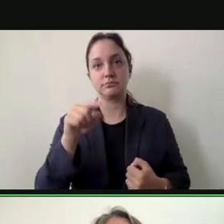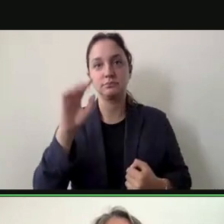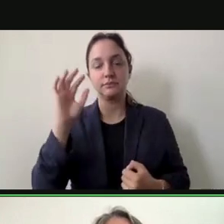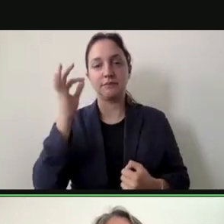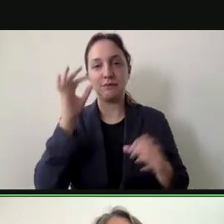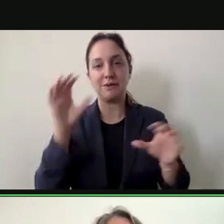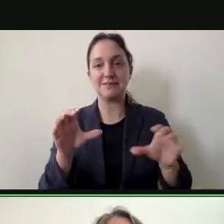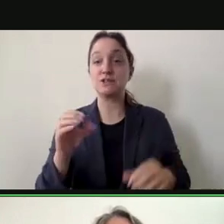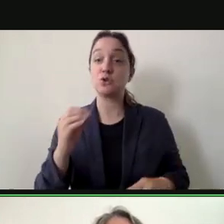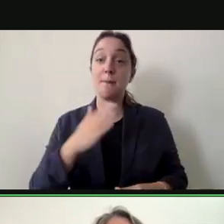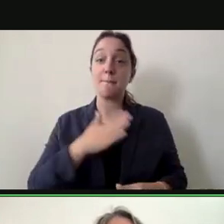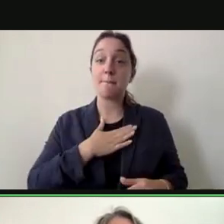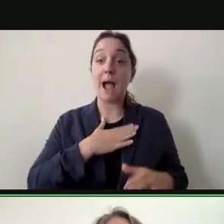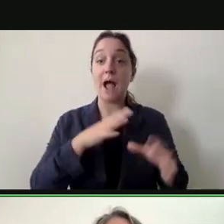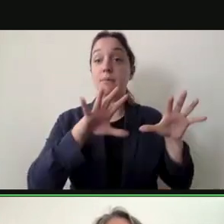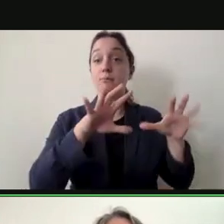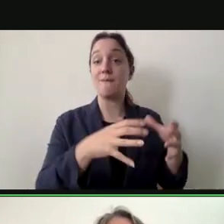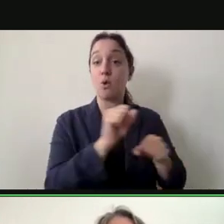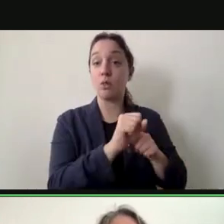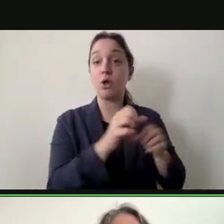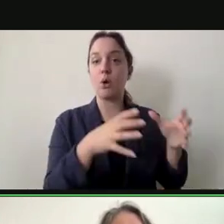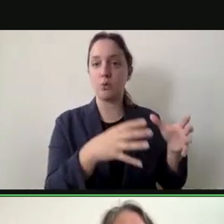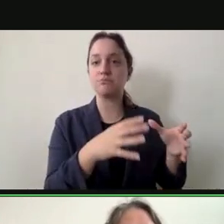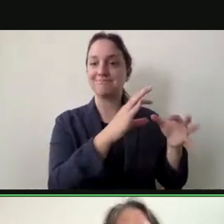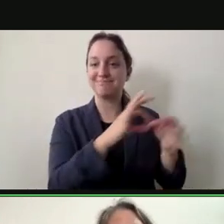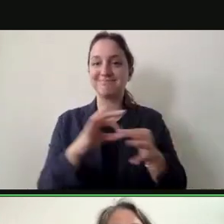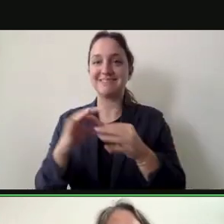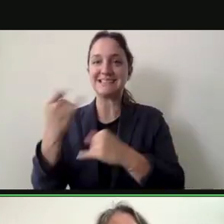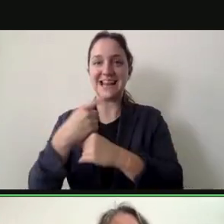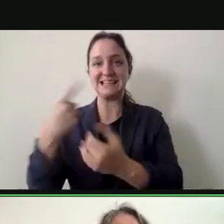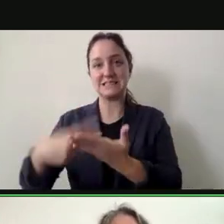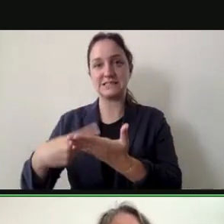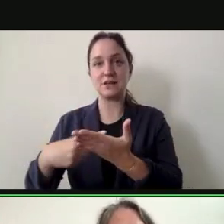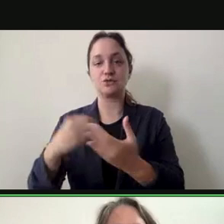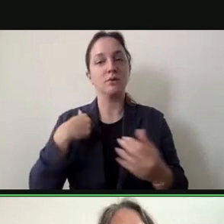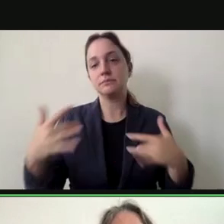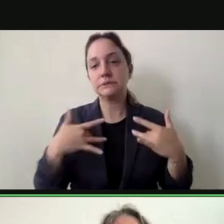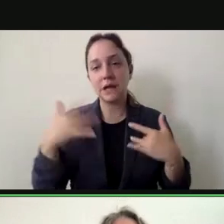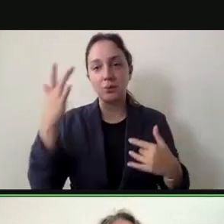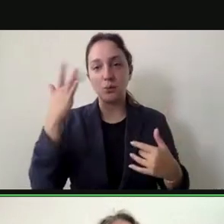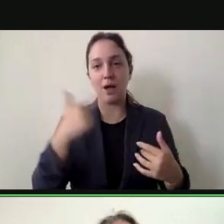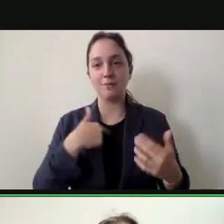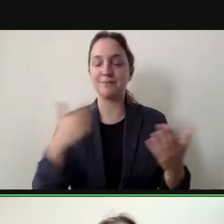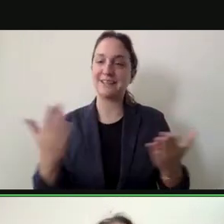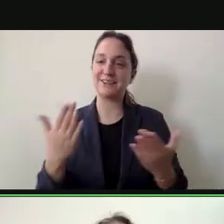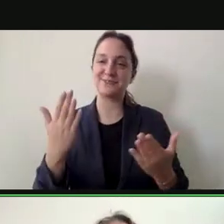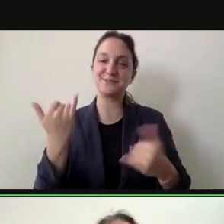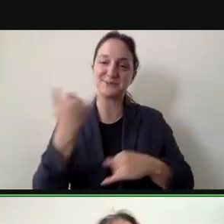that I oversee is very much related to today's discussion. So another reason why I'm excited about being here today.